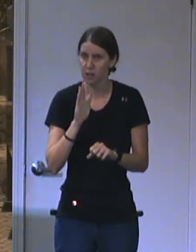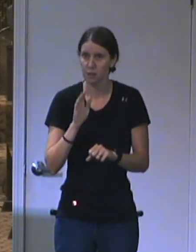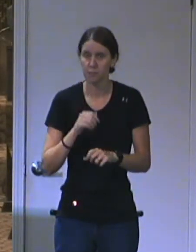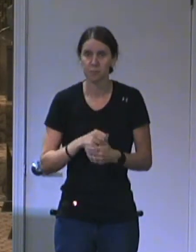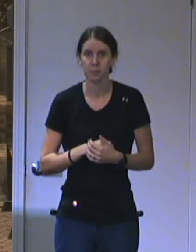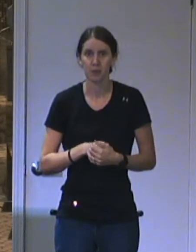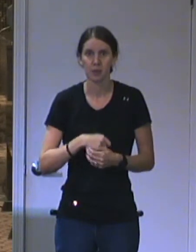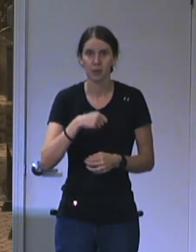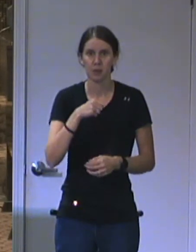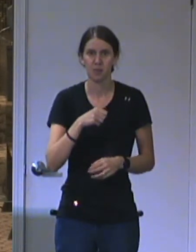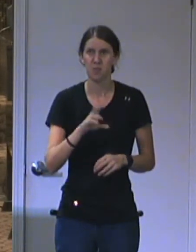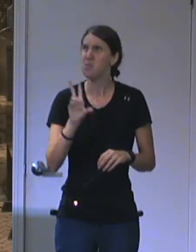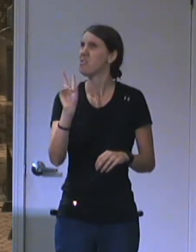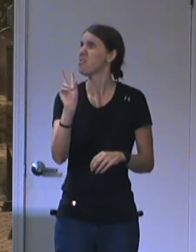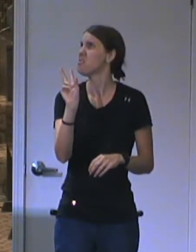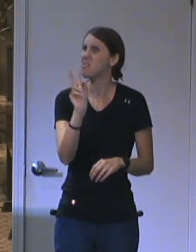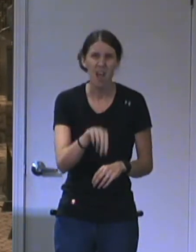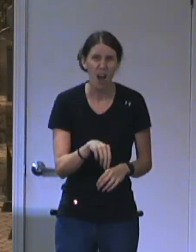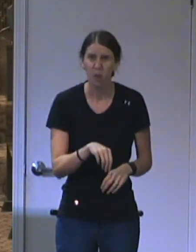God forbid.